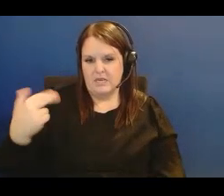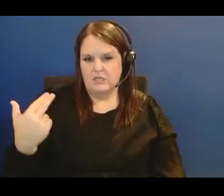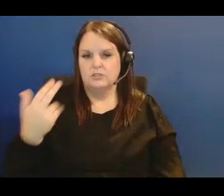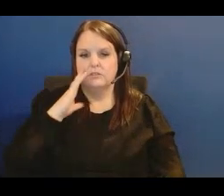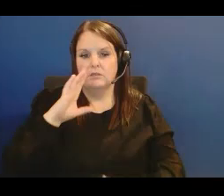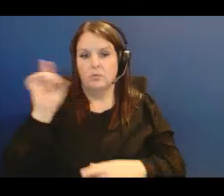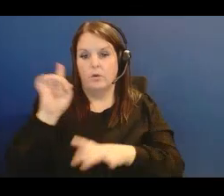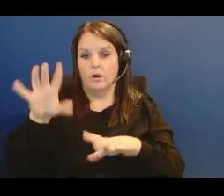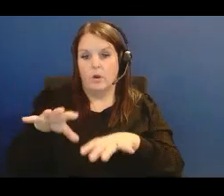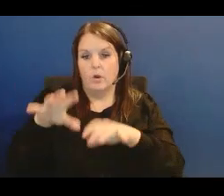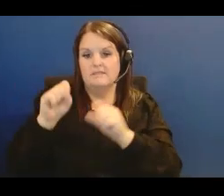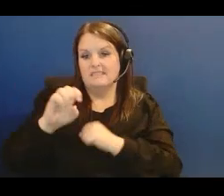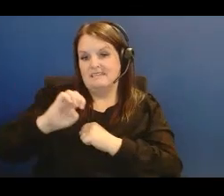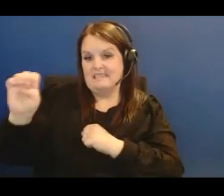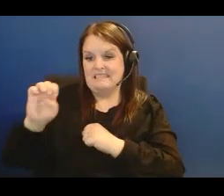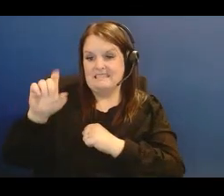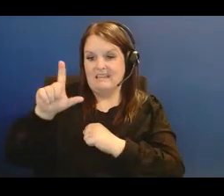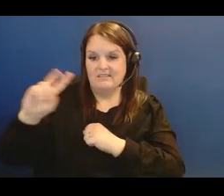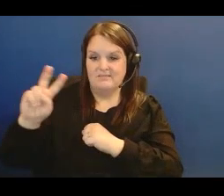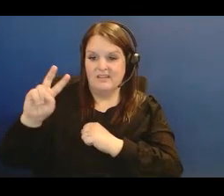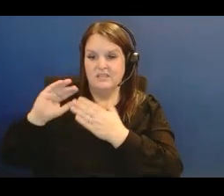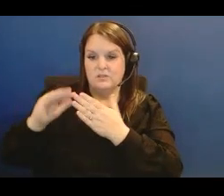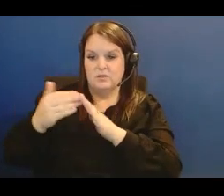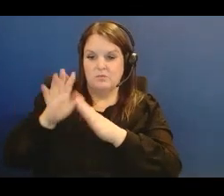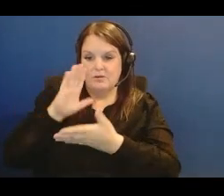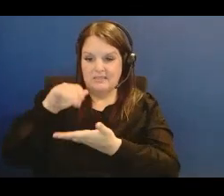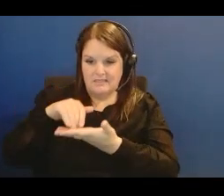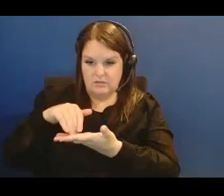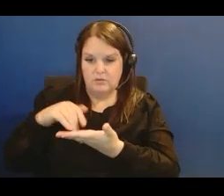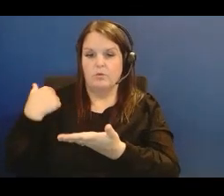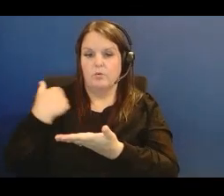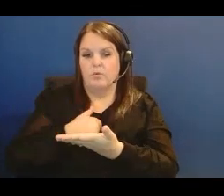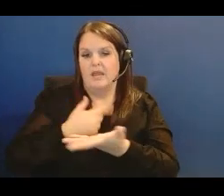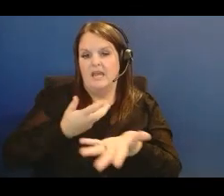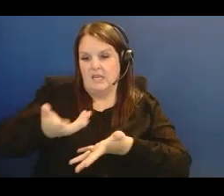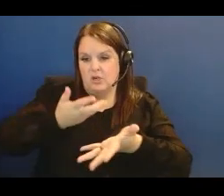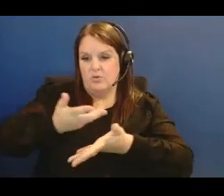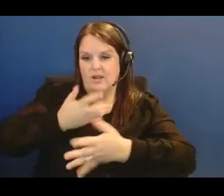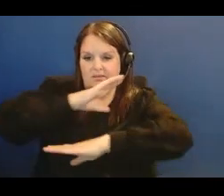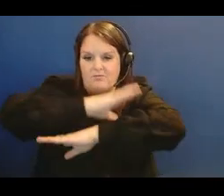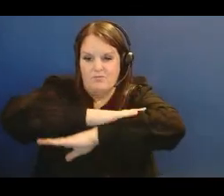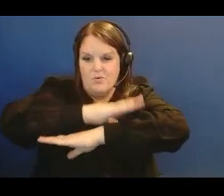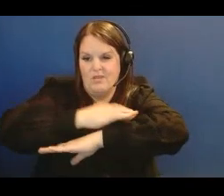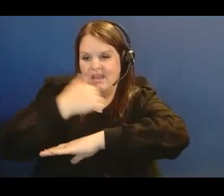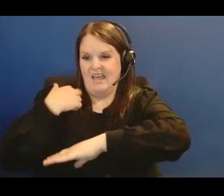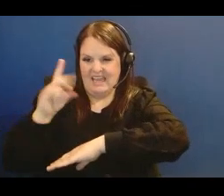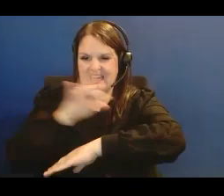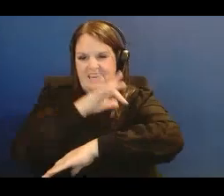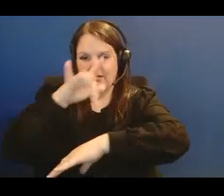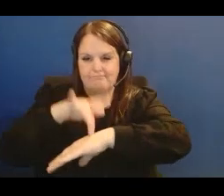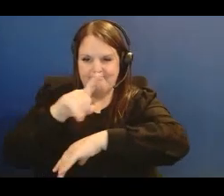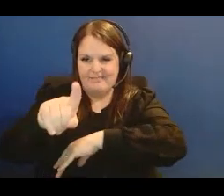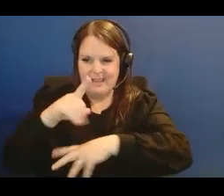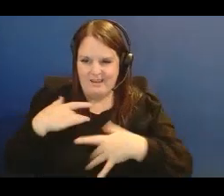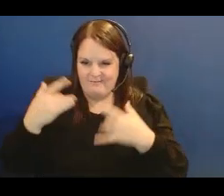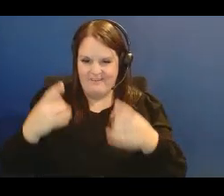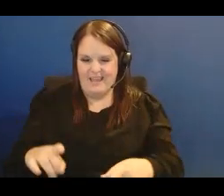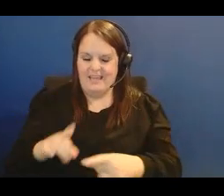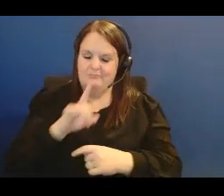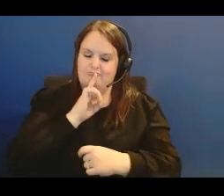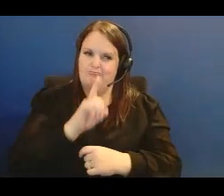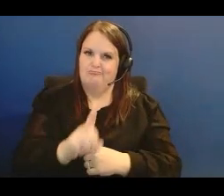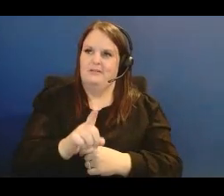at the East Las Vegas Community Center. We had an interactive booth. I happened to attend that event. It was